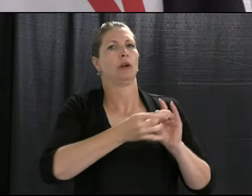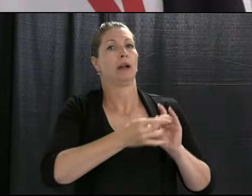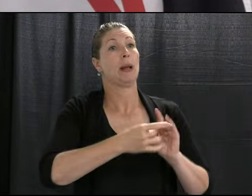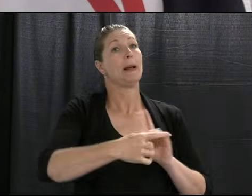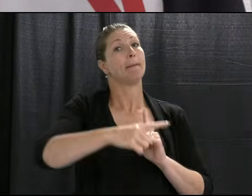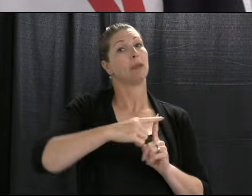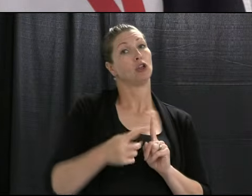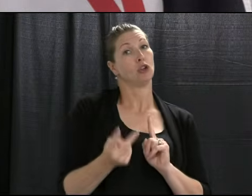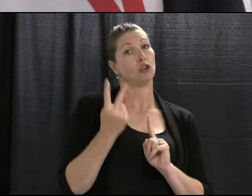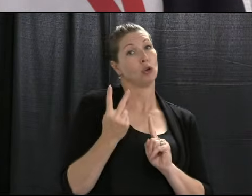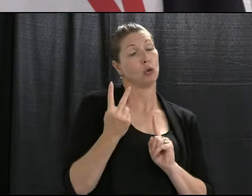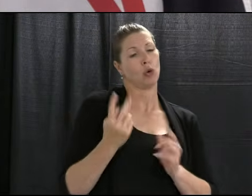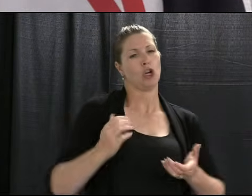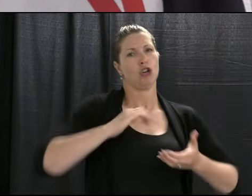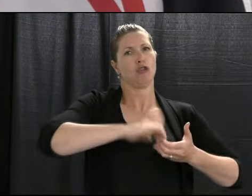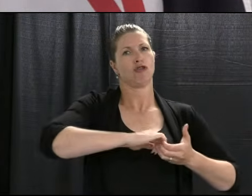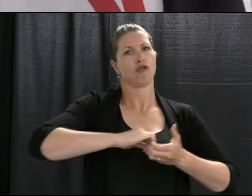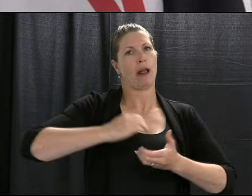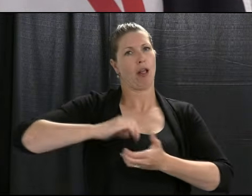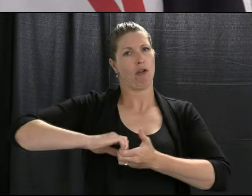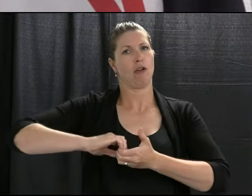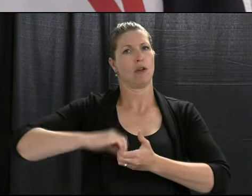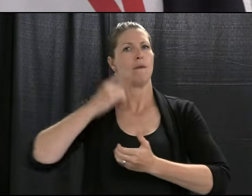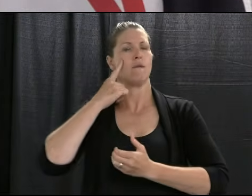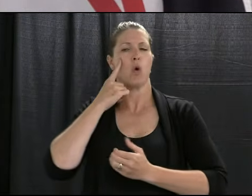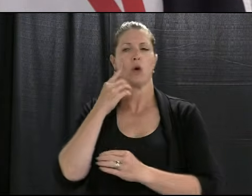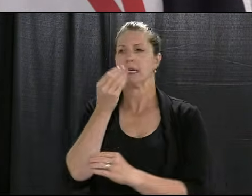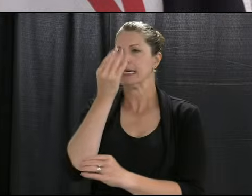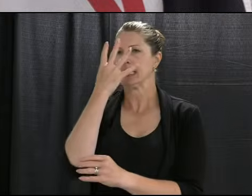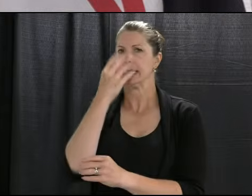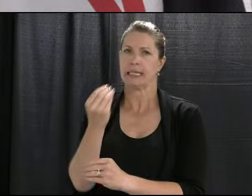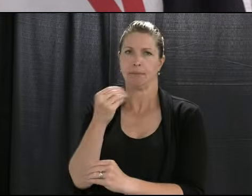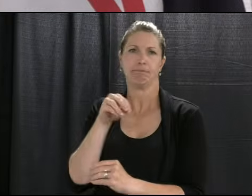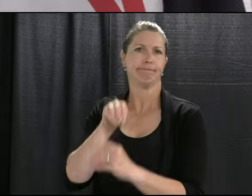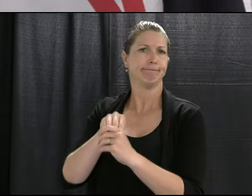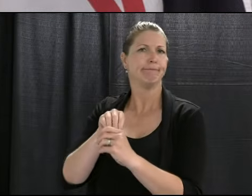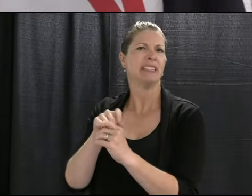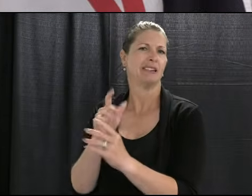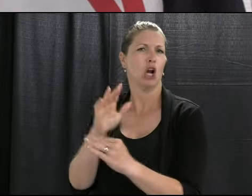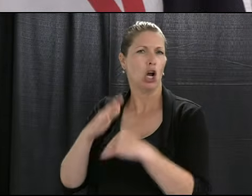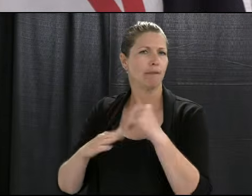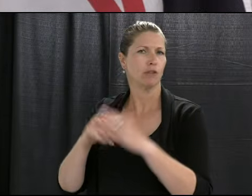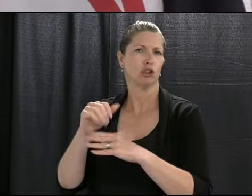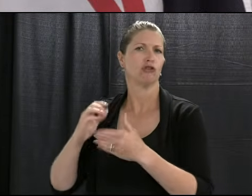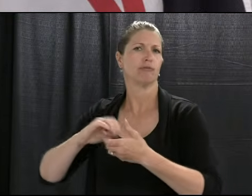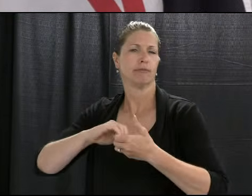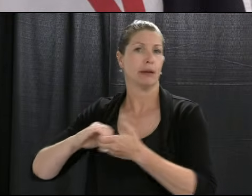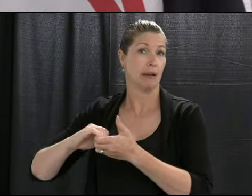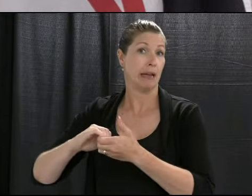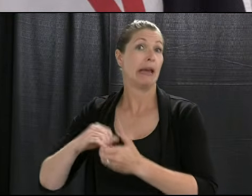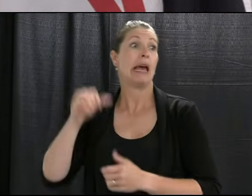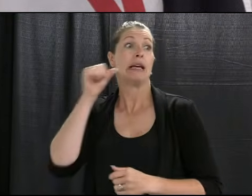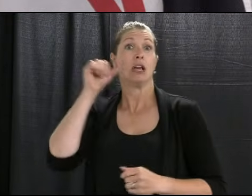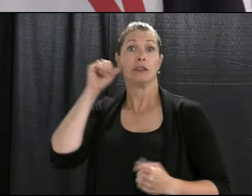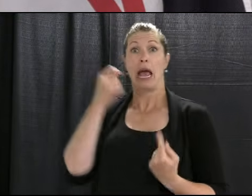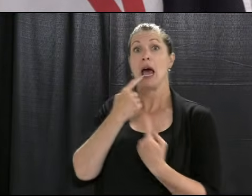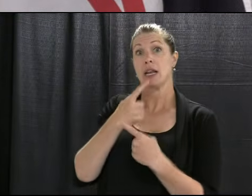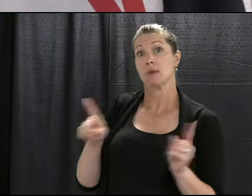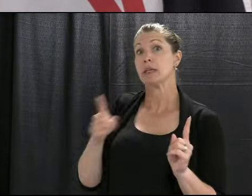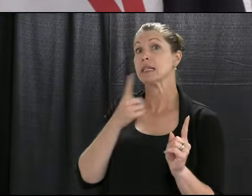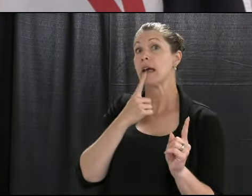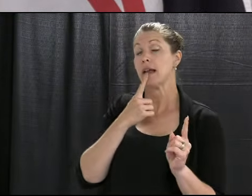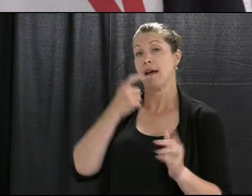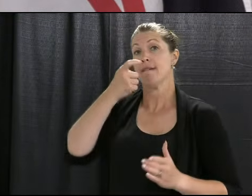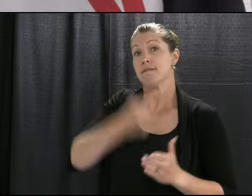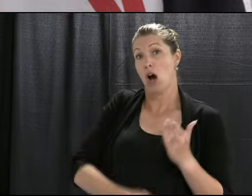trailers. I did mention yesterday our government was looking at increasing fines for situations where people violate